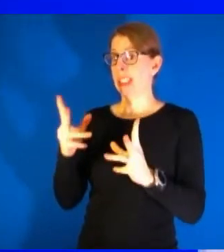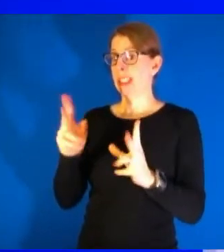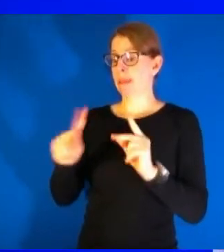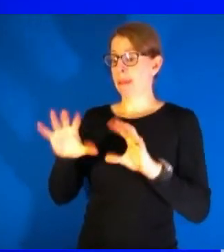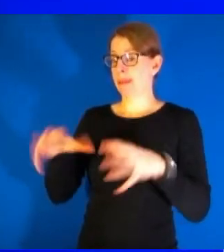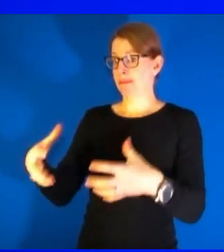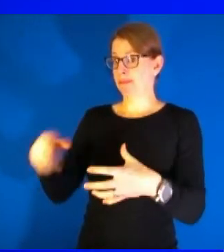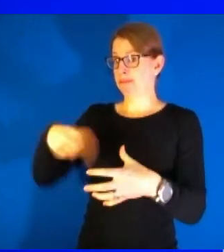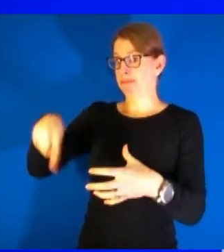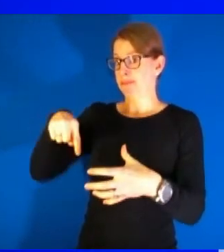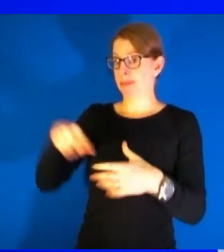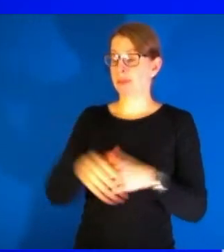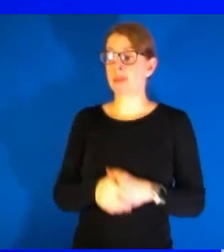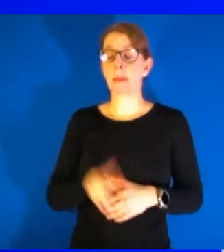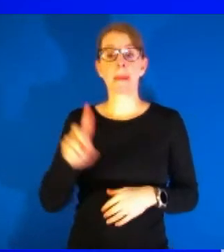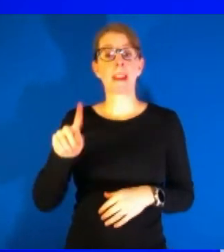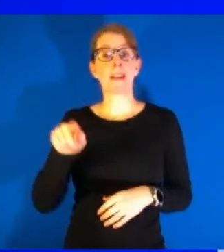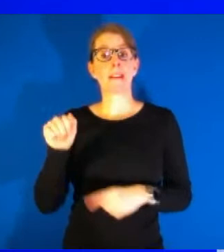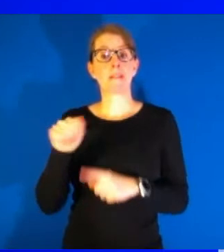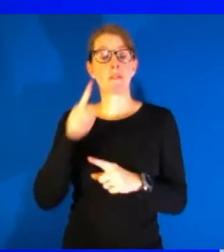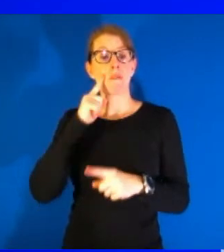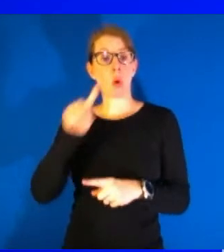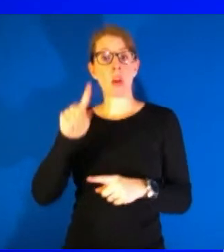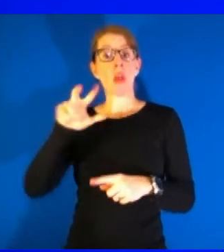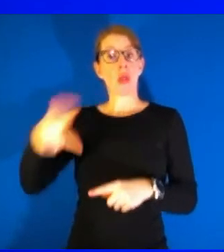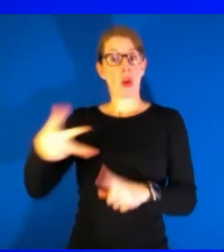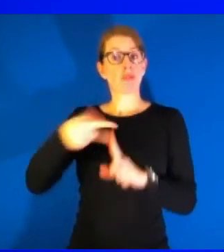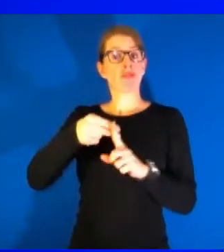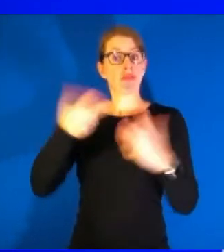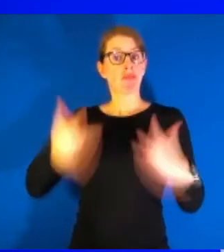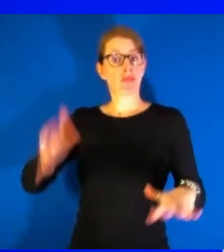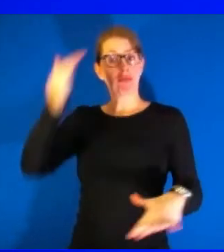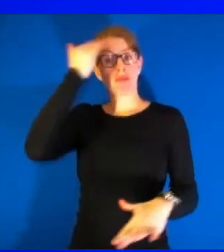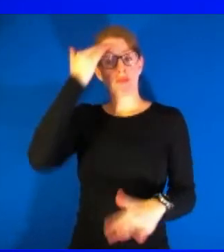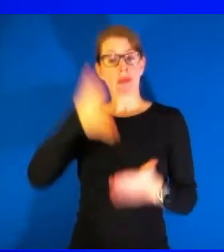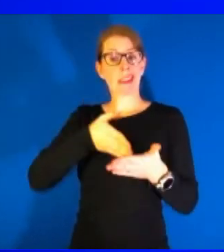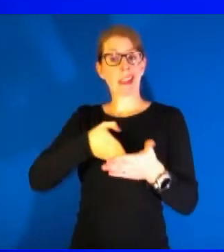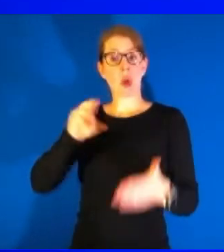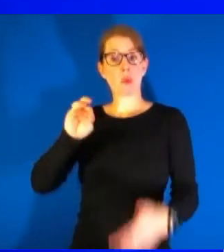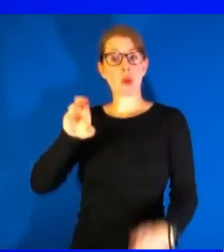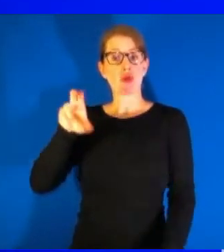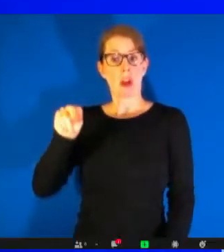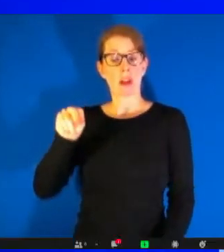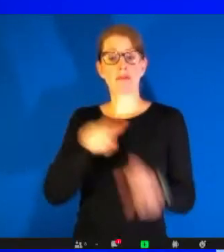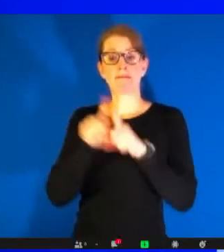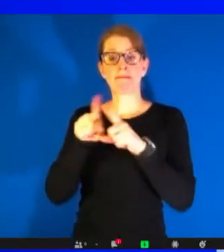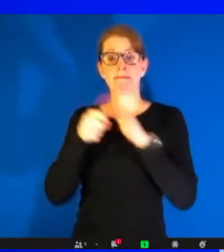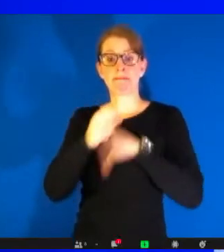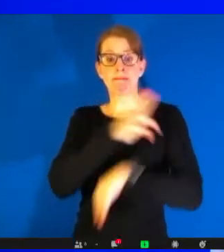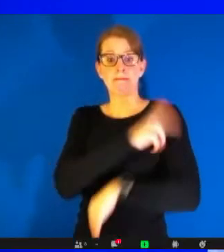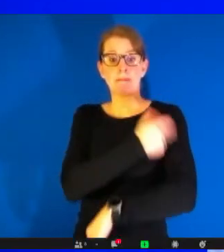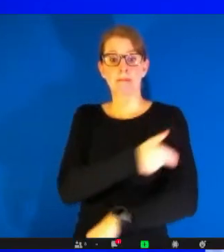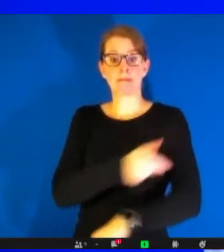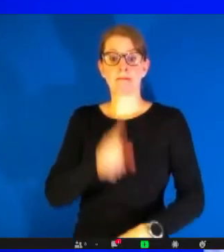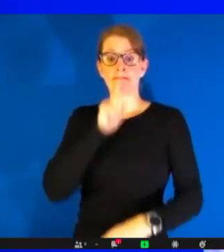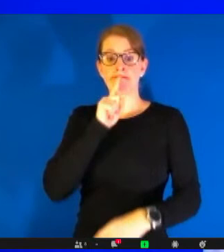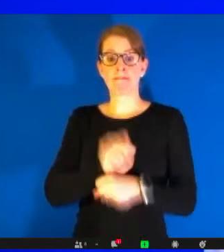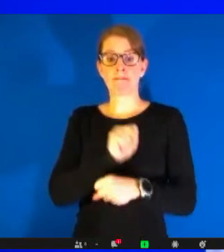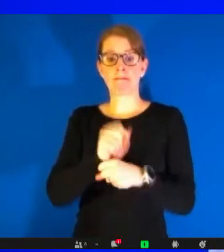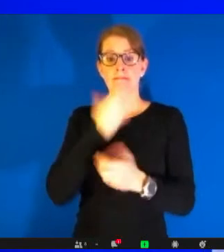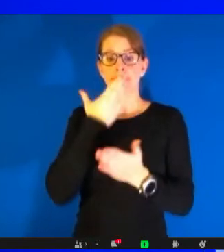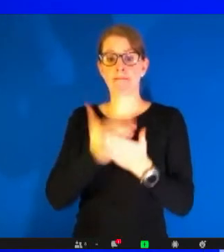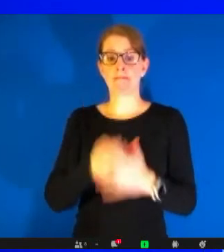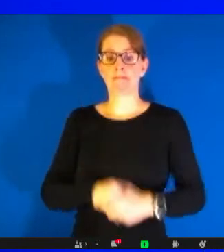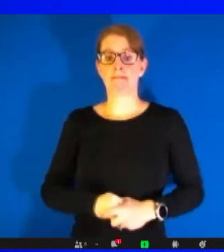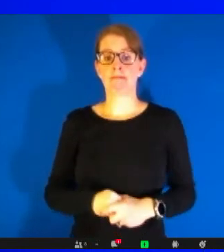We know the data for 3rd doses against Omicron and hospitalization is very good and supports that. So